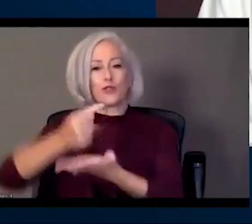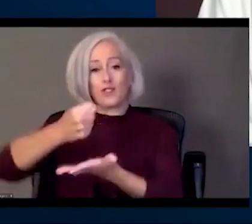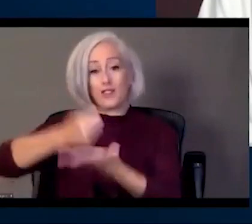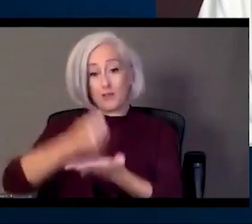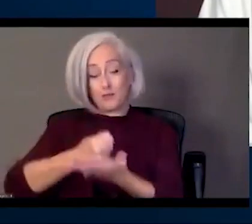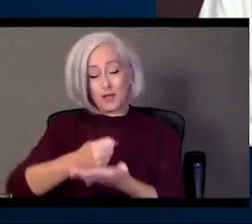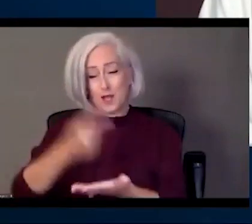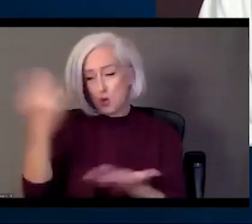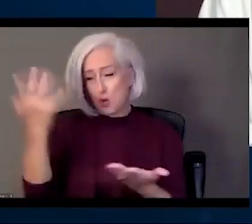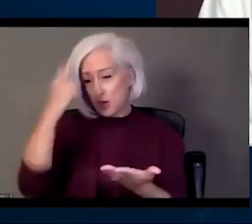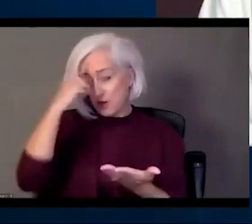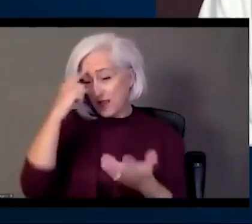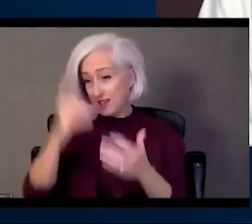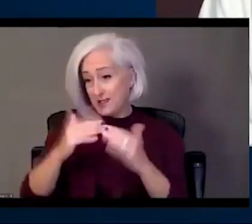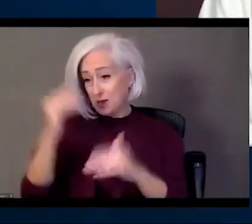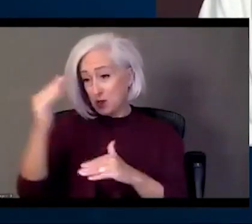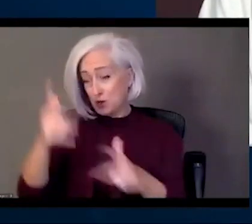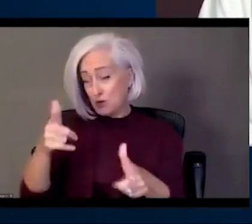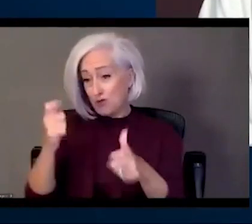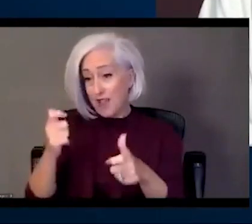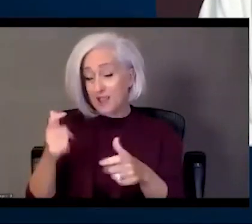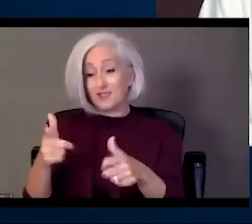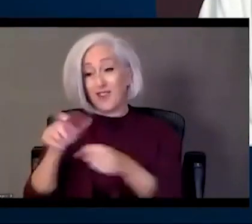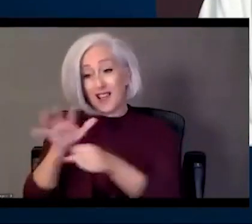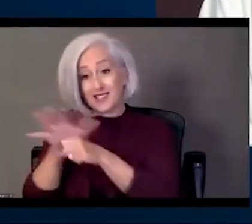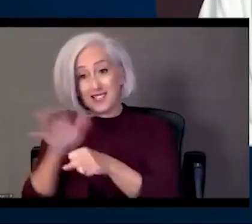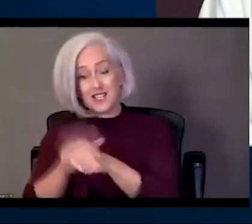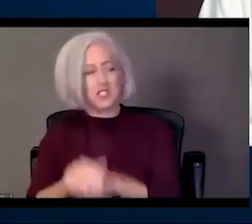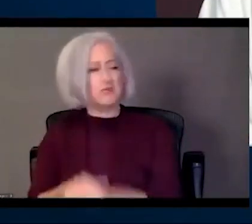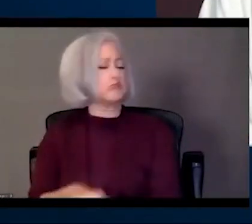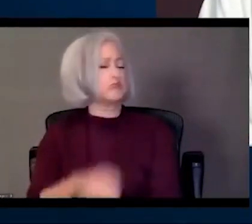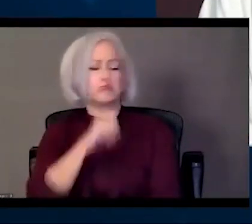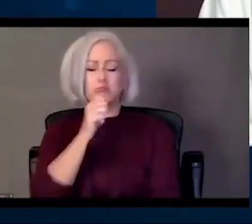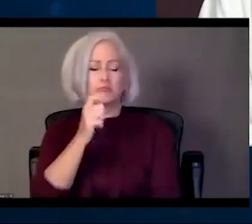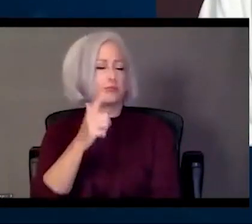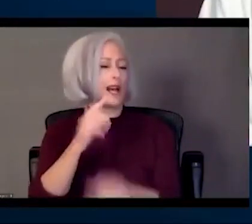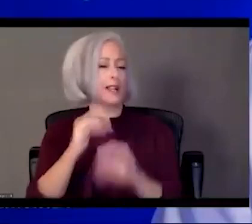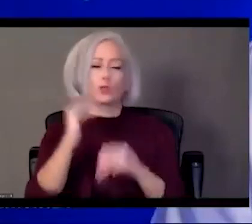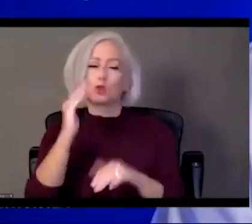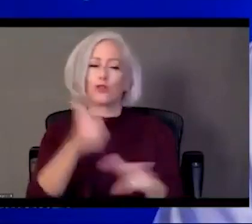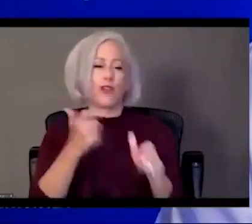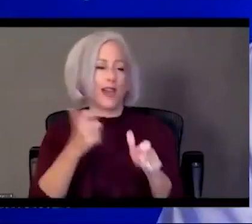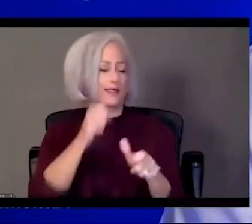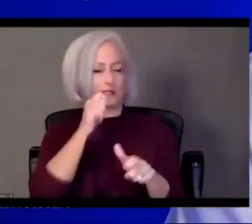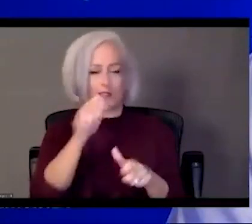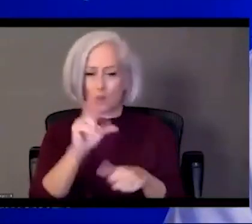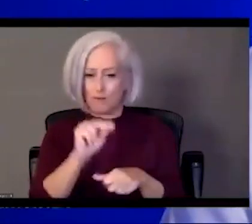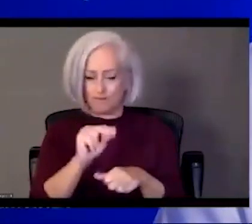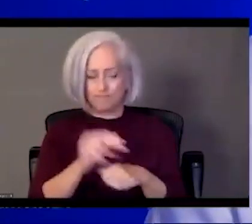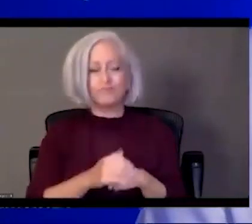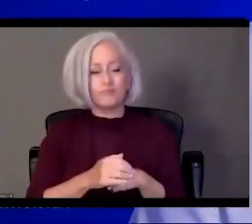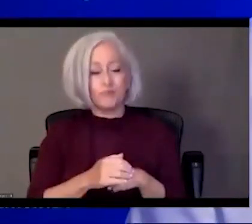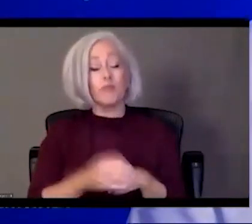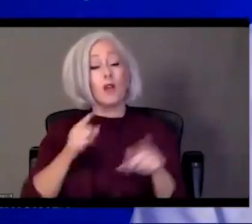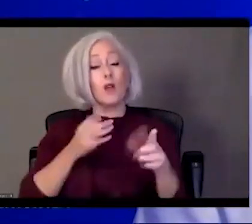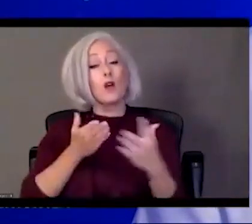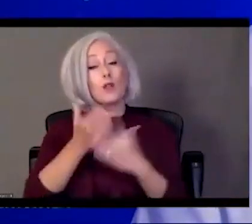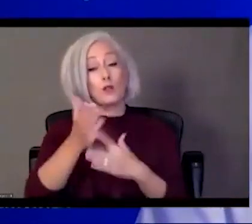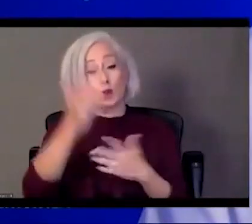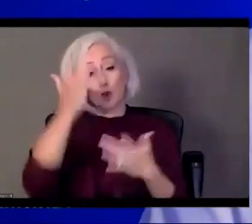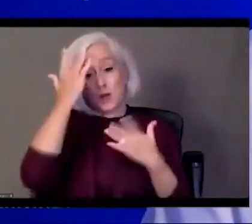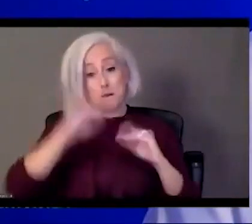thought? I don't think it's too fast. Again, I think what we have seen through the course of this pandemic with anything, whether you're looking